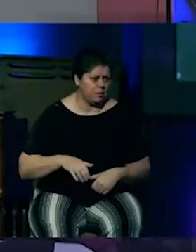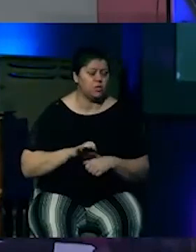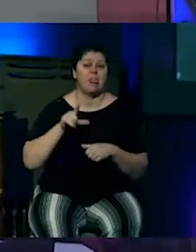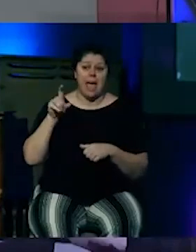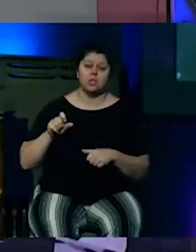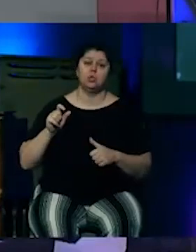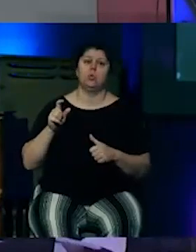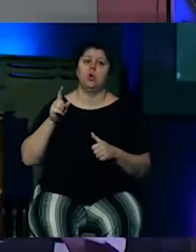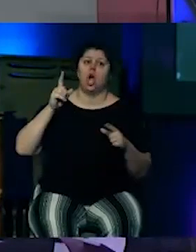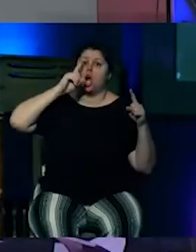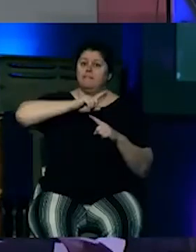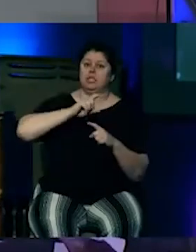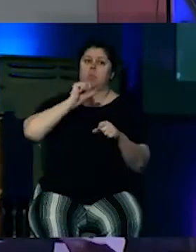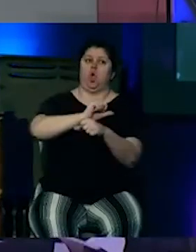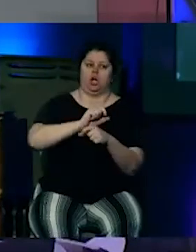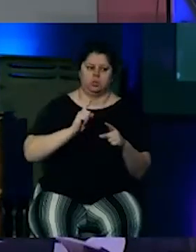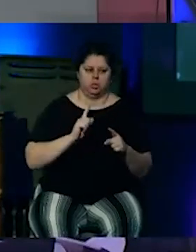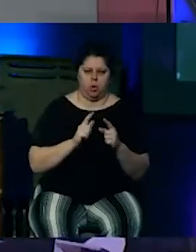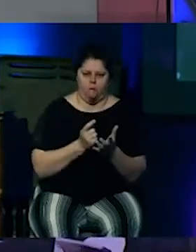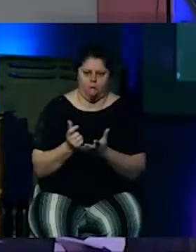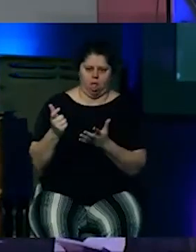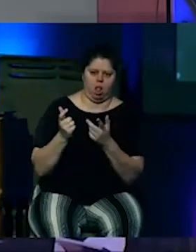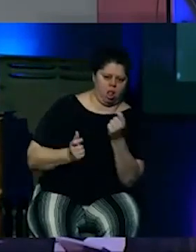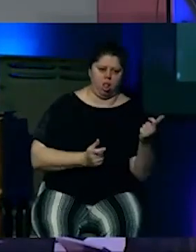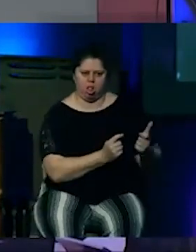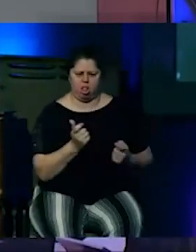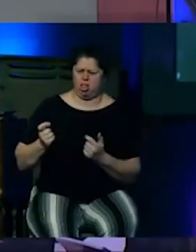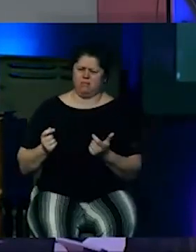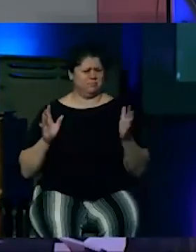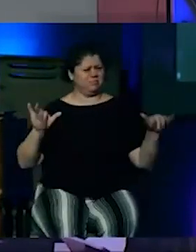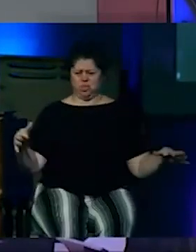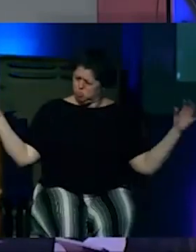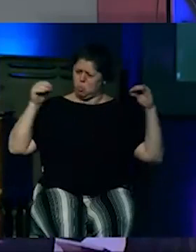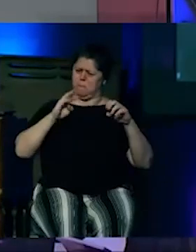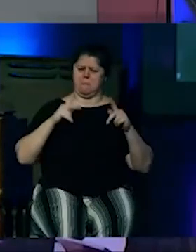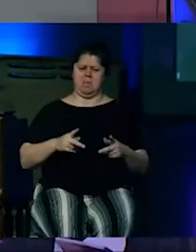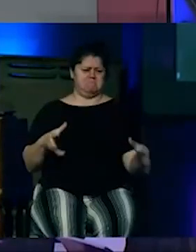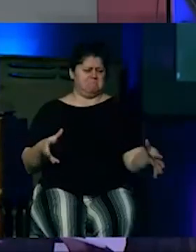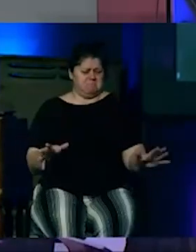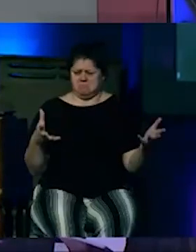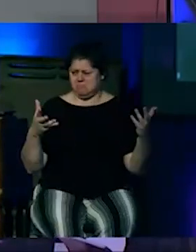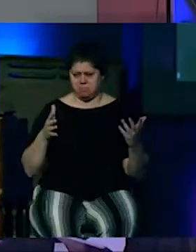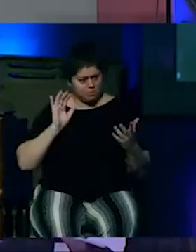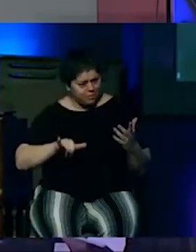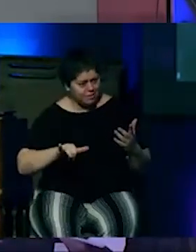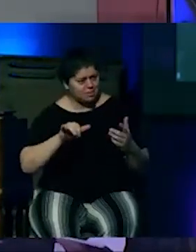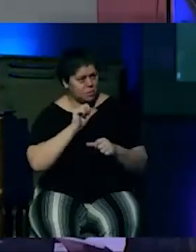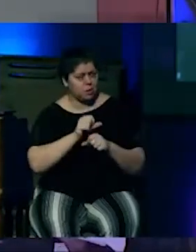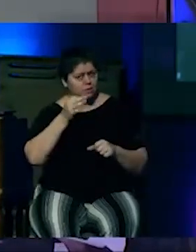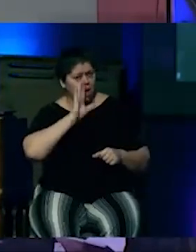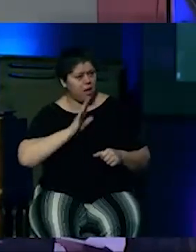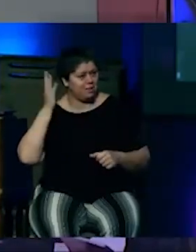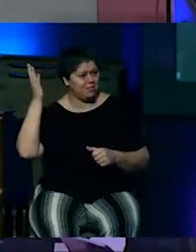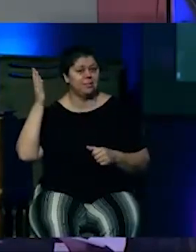artificially work to amputate and take us out. So let's just put them back where it belongs. Isn't that the word? The work of